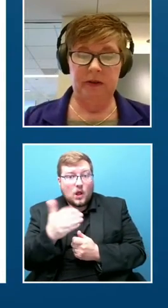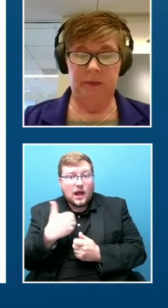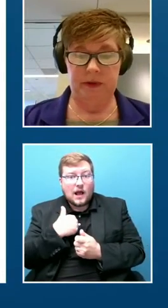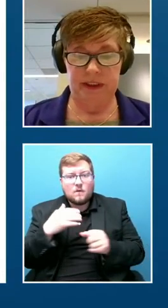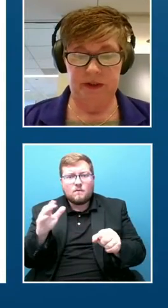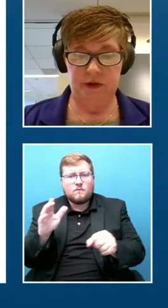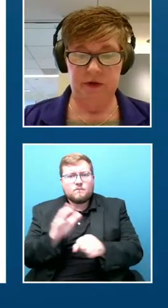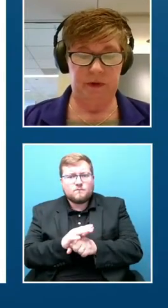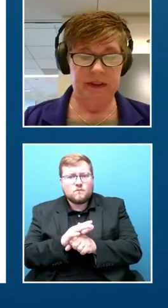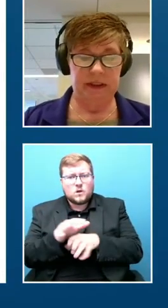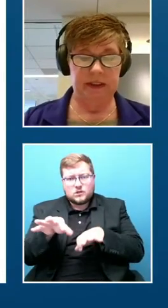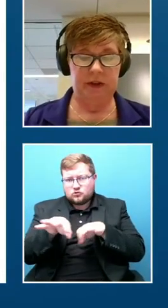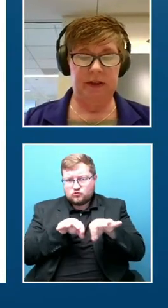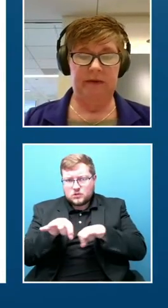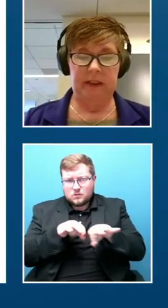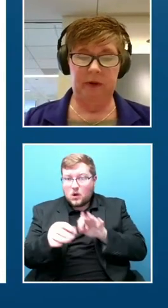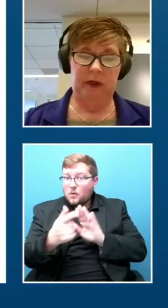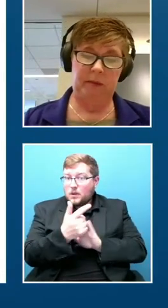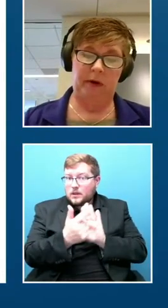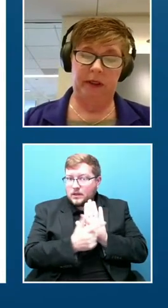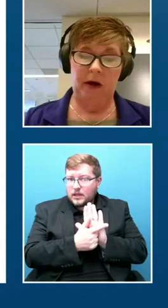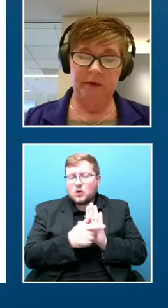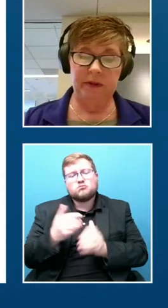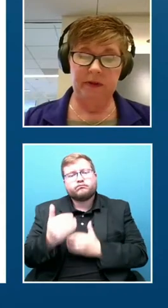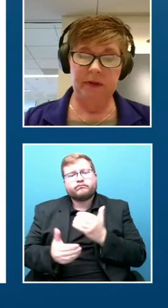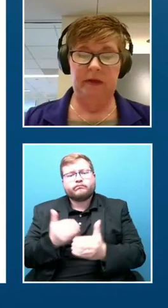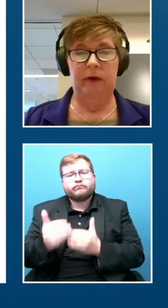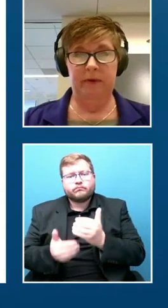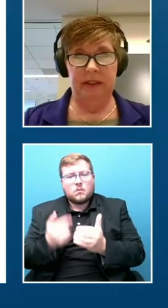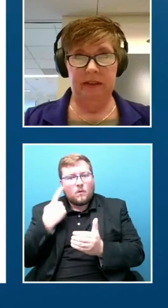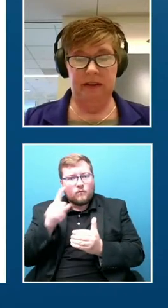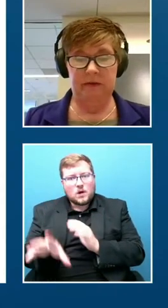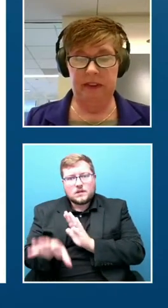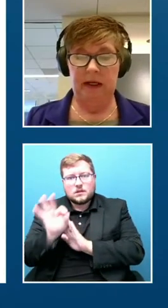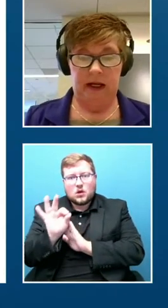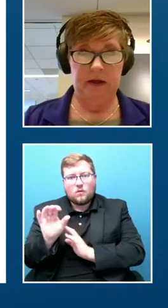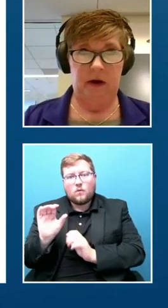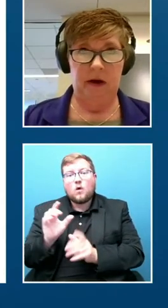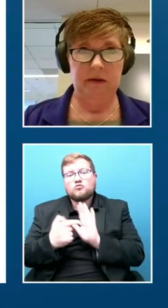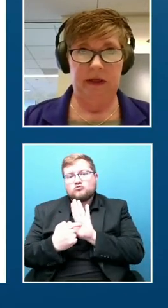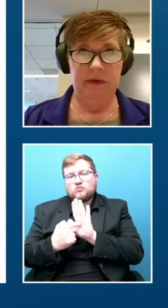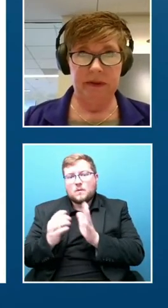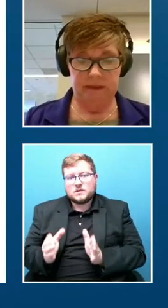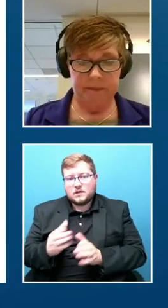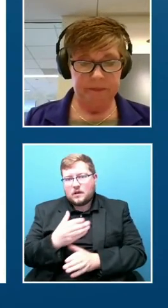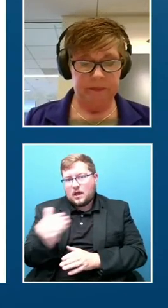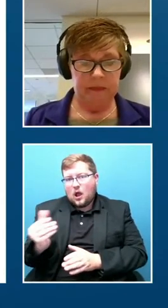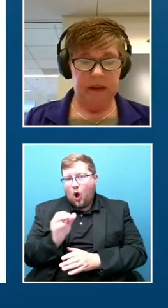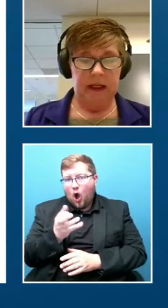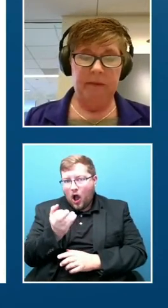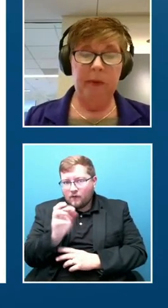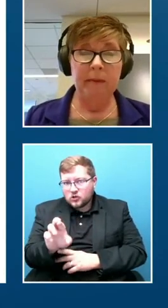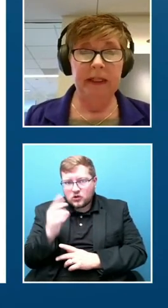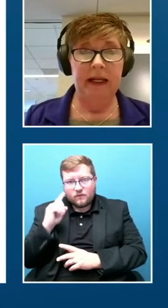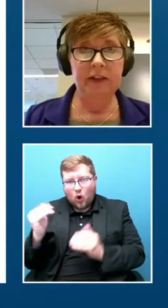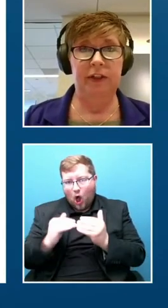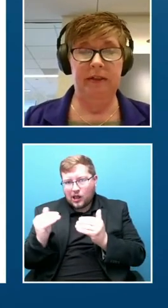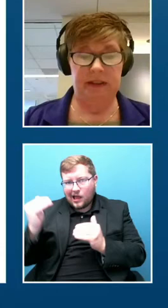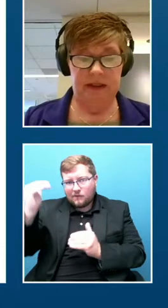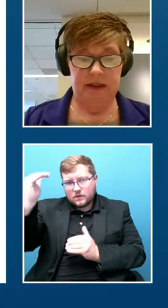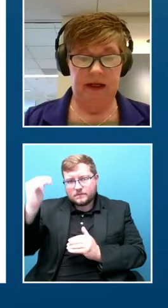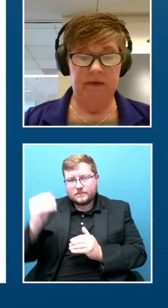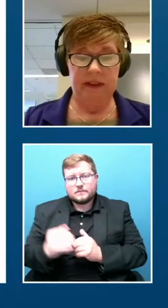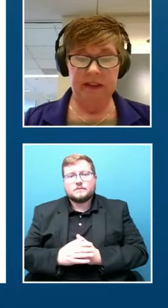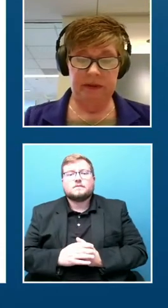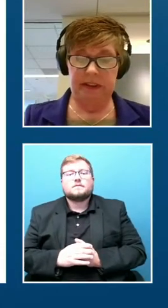and practical procedures for the selection of Democratic Party officers and representatives at all levels. And